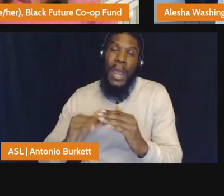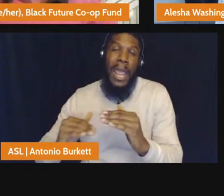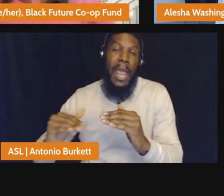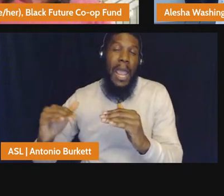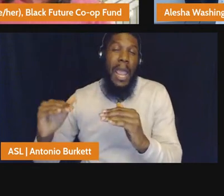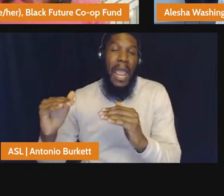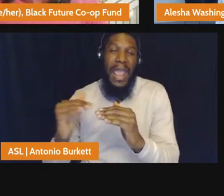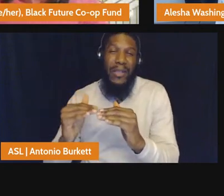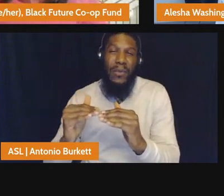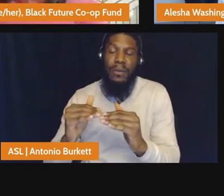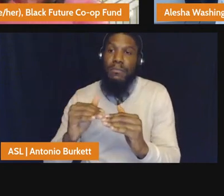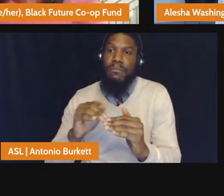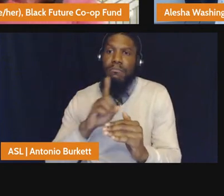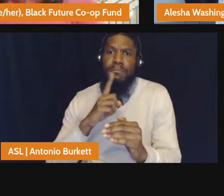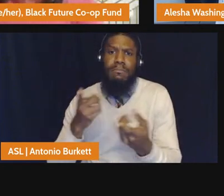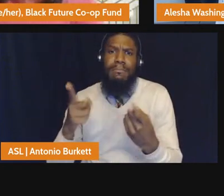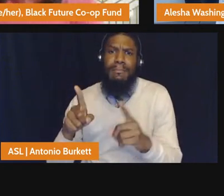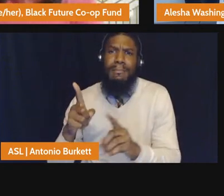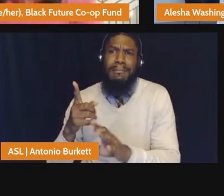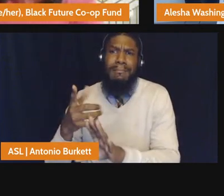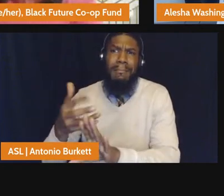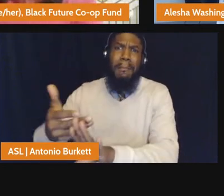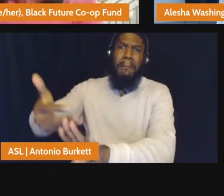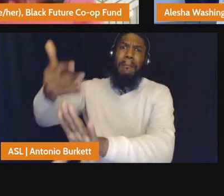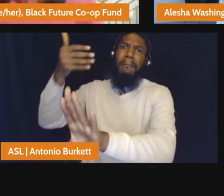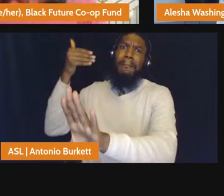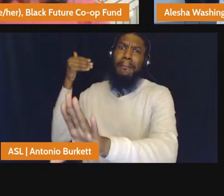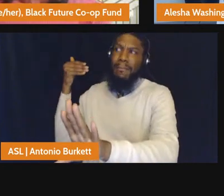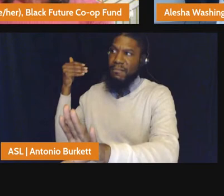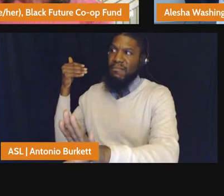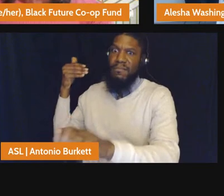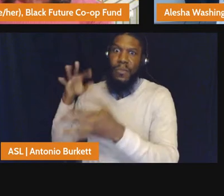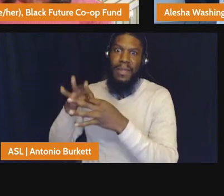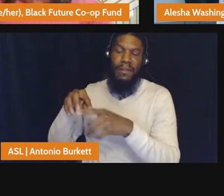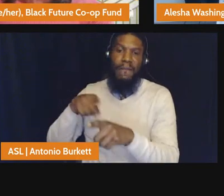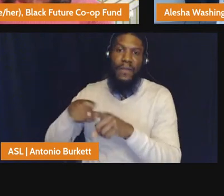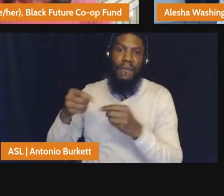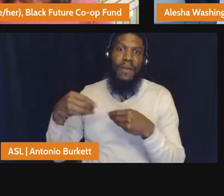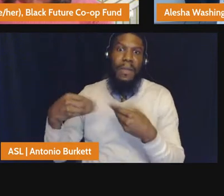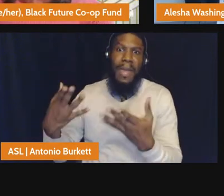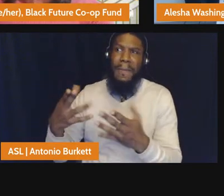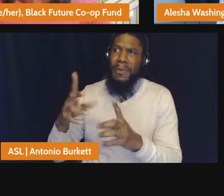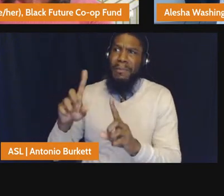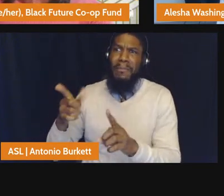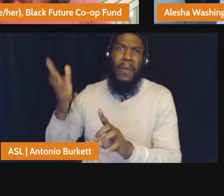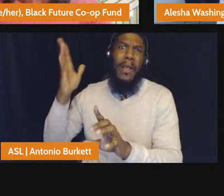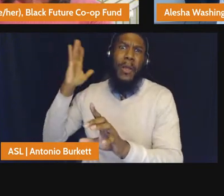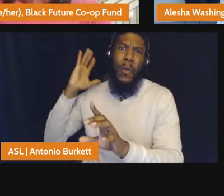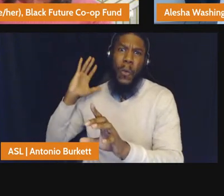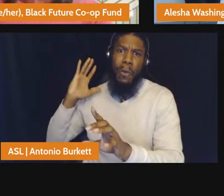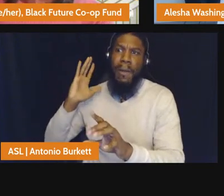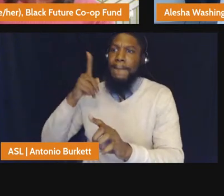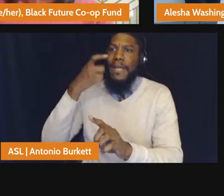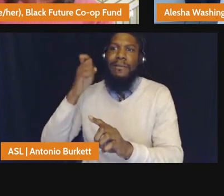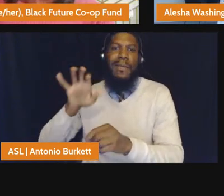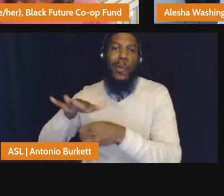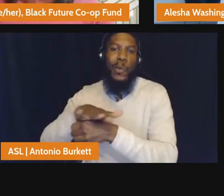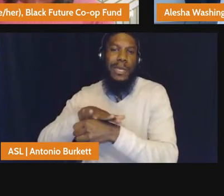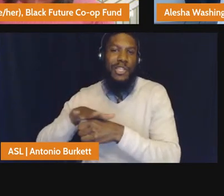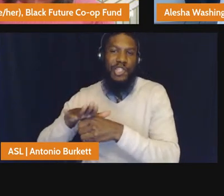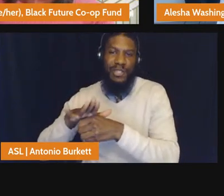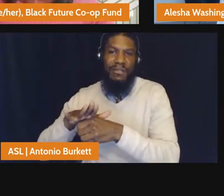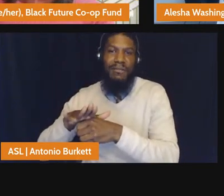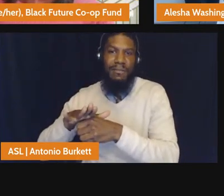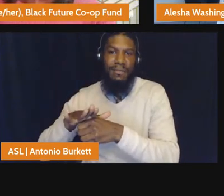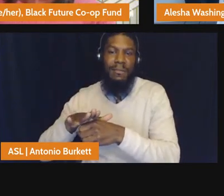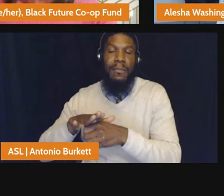well beyond this conversation of equity in philanthropy, period, mostly because of the region that it exists in, but